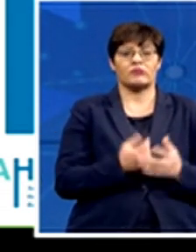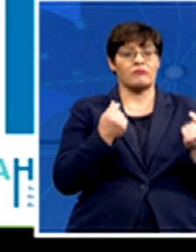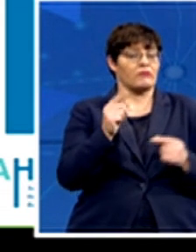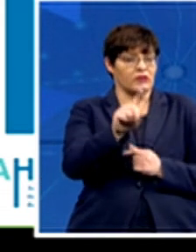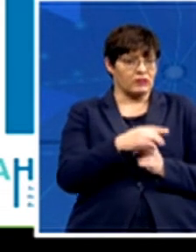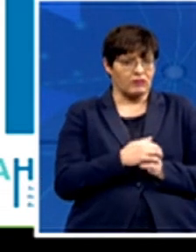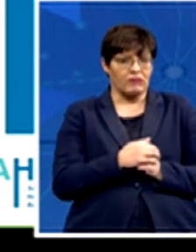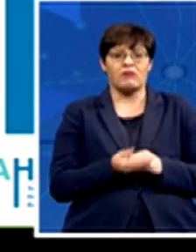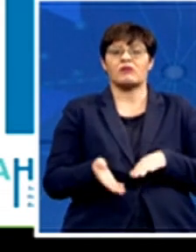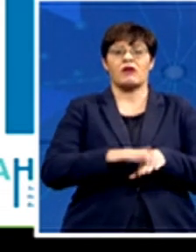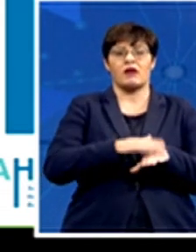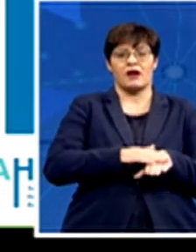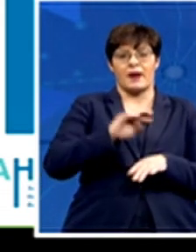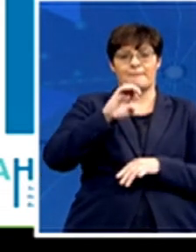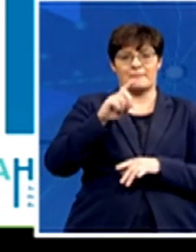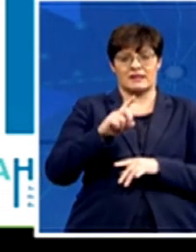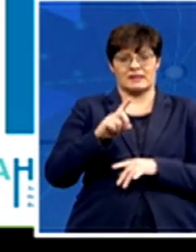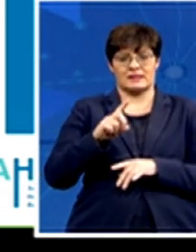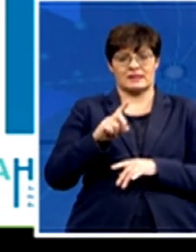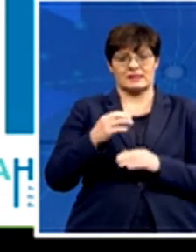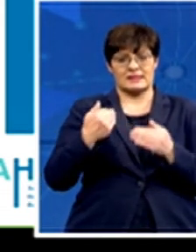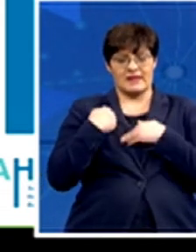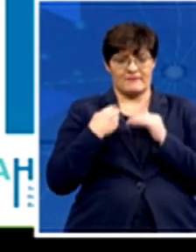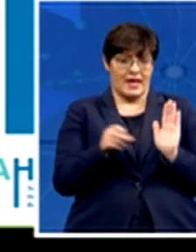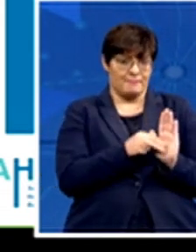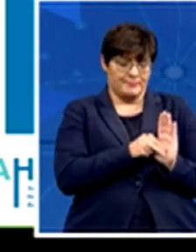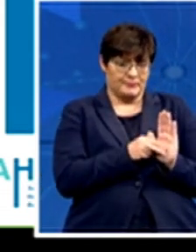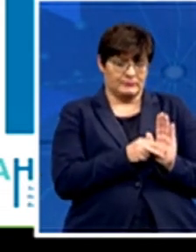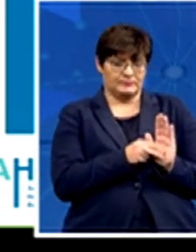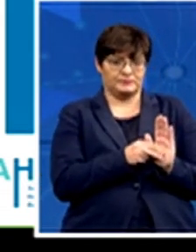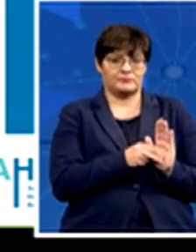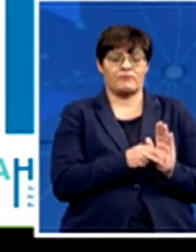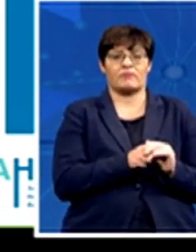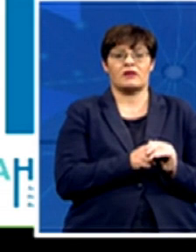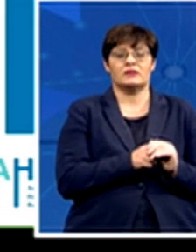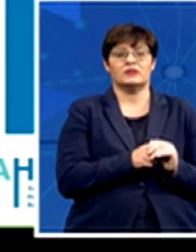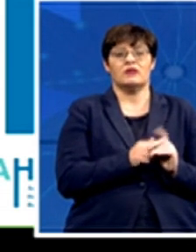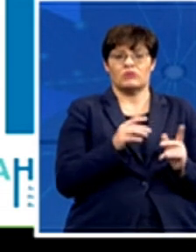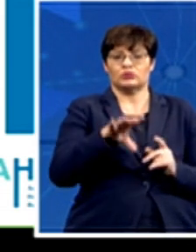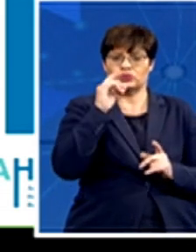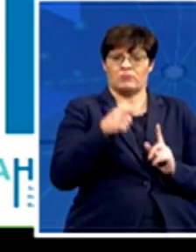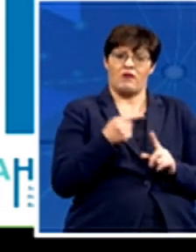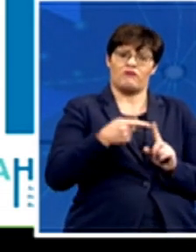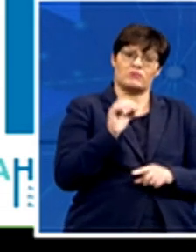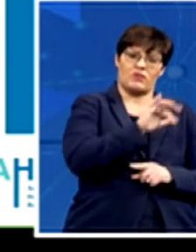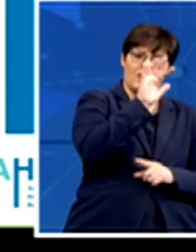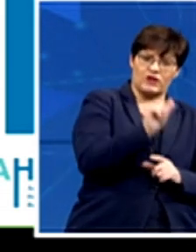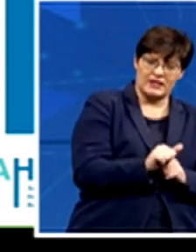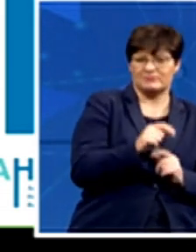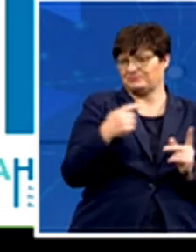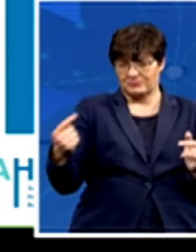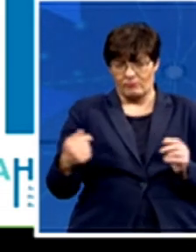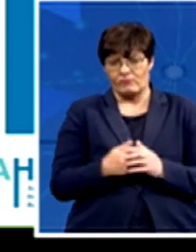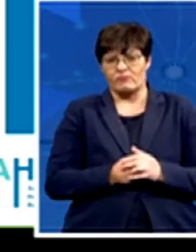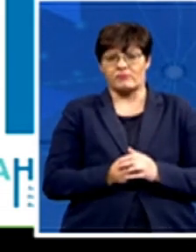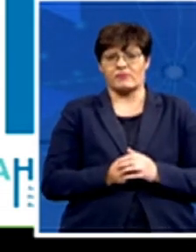their smartphones, choose their region, whether it's from South Africa, then acknowledge the